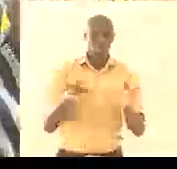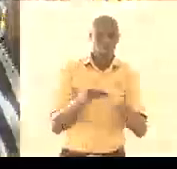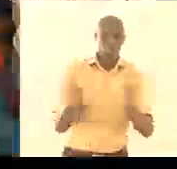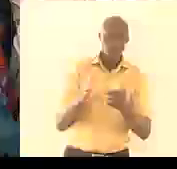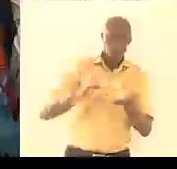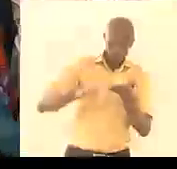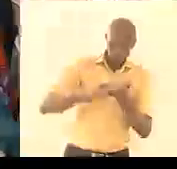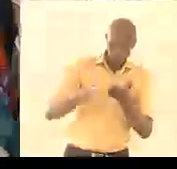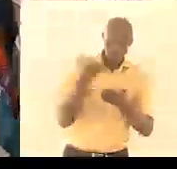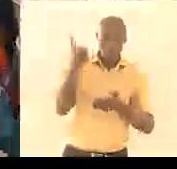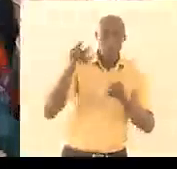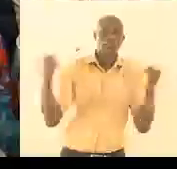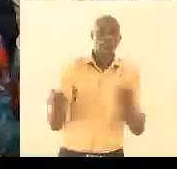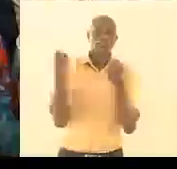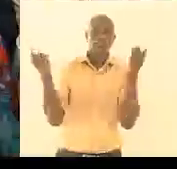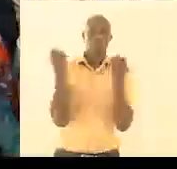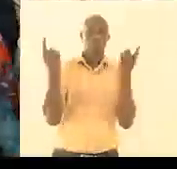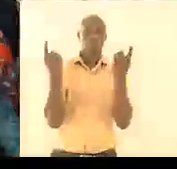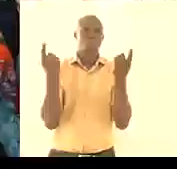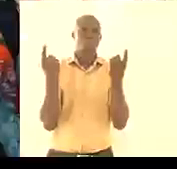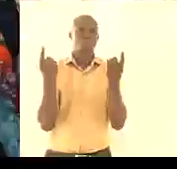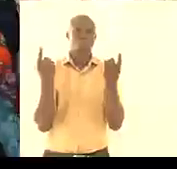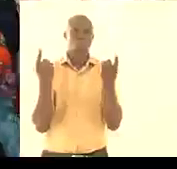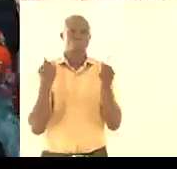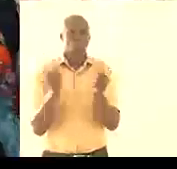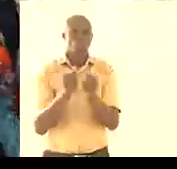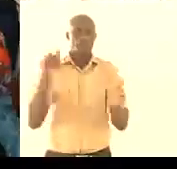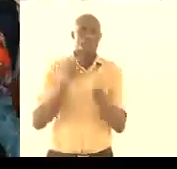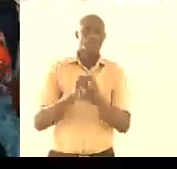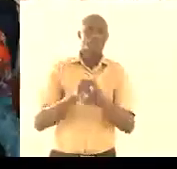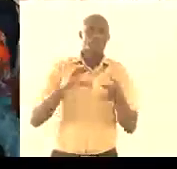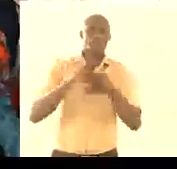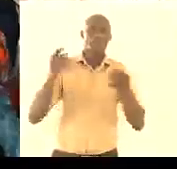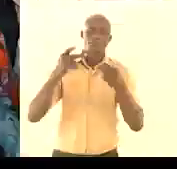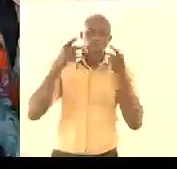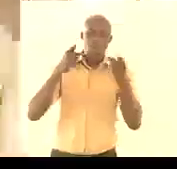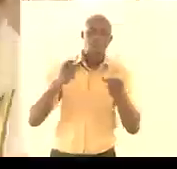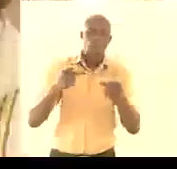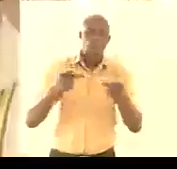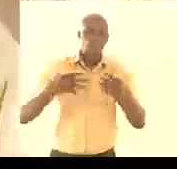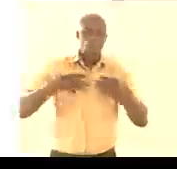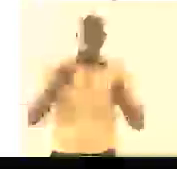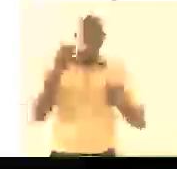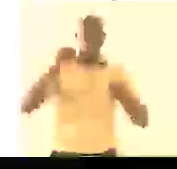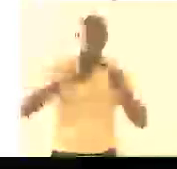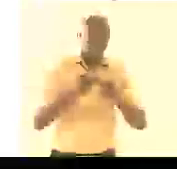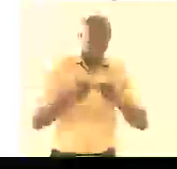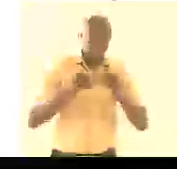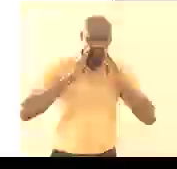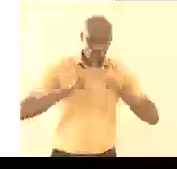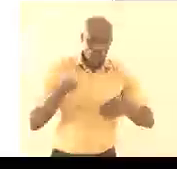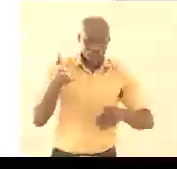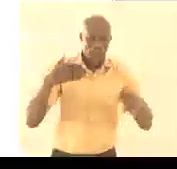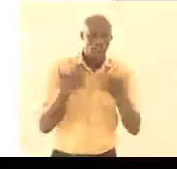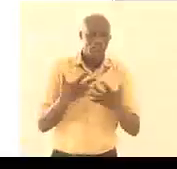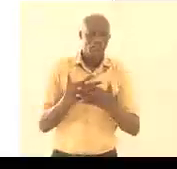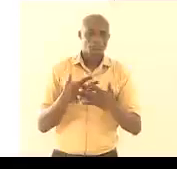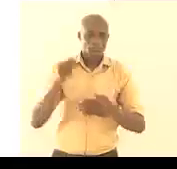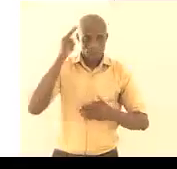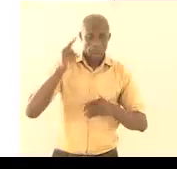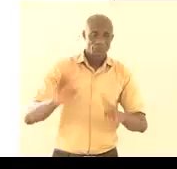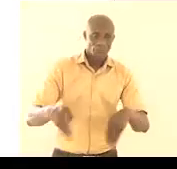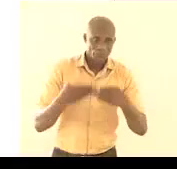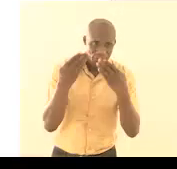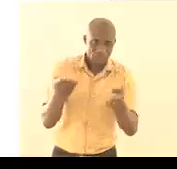But Jesus forgave their sins in that single statement, peace be with you. He healed their wounds. He calmed their fears.